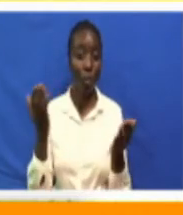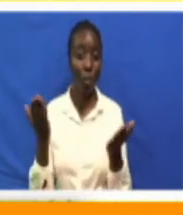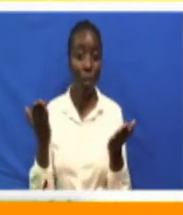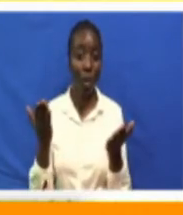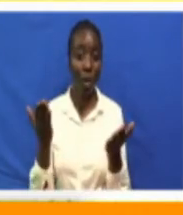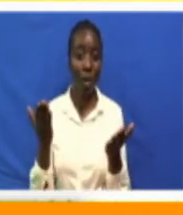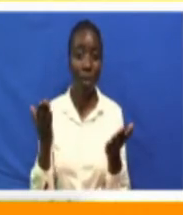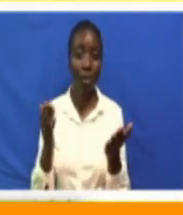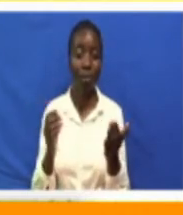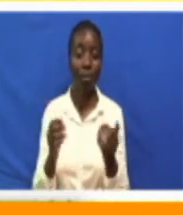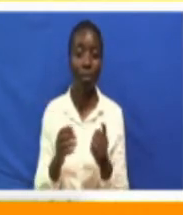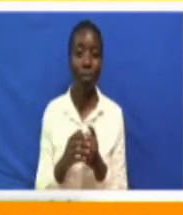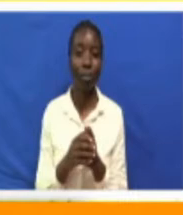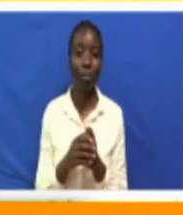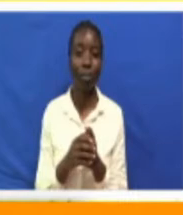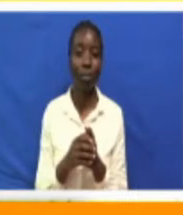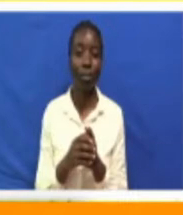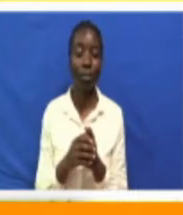Mali